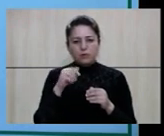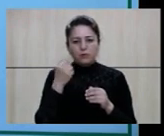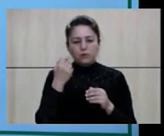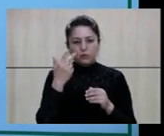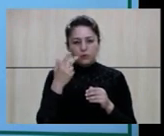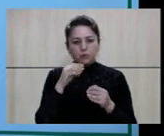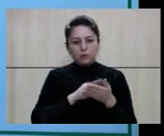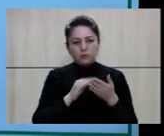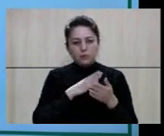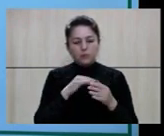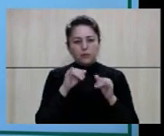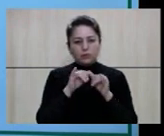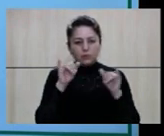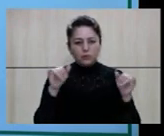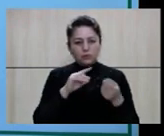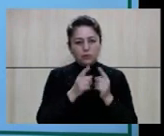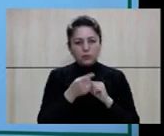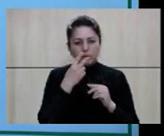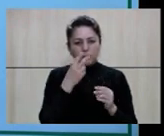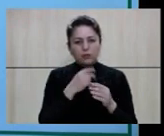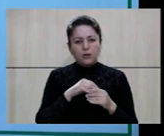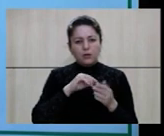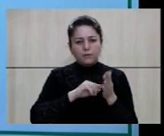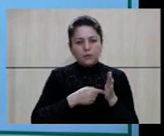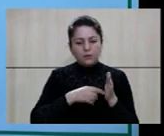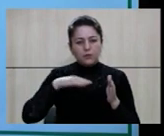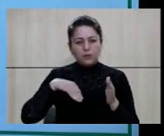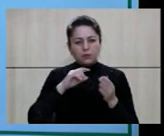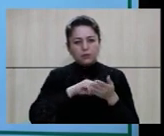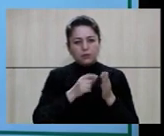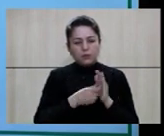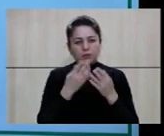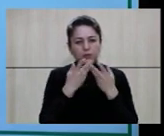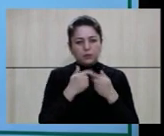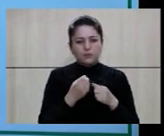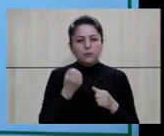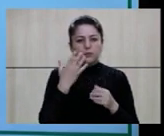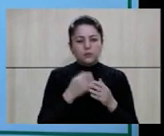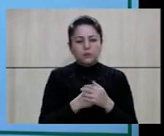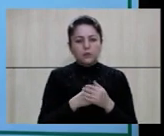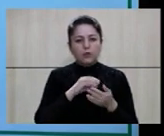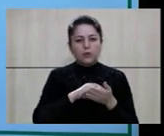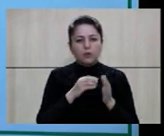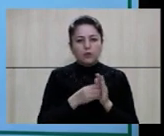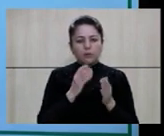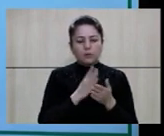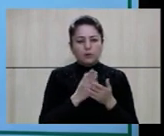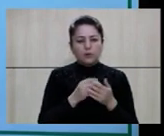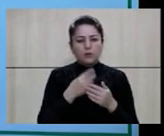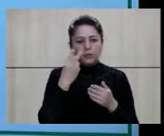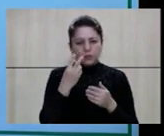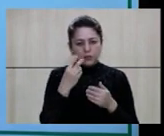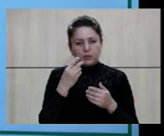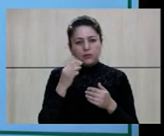bunda ko'paytmani o'zgarishiga e'tibor bering. Virguldan keyingi xonalarni sanaymiz. Nechta xona bor virguldan keyin? 2